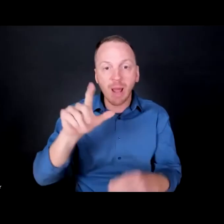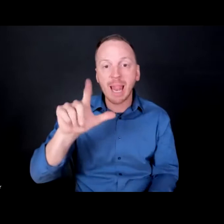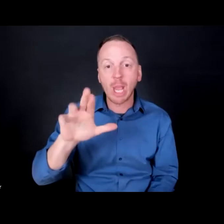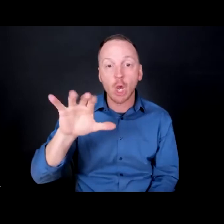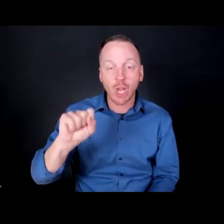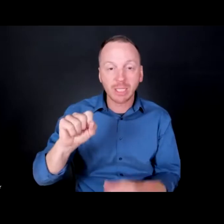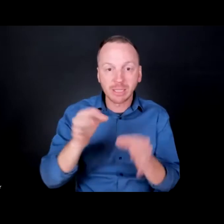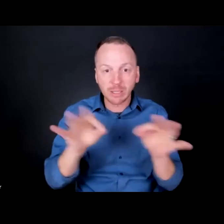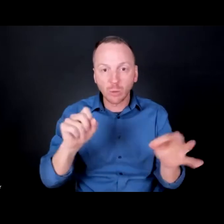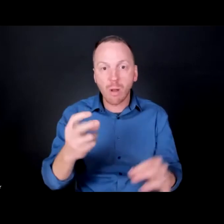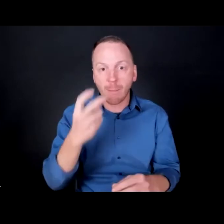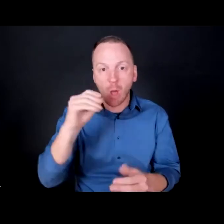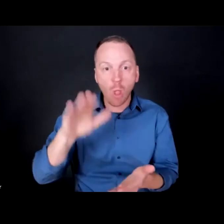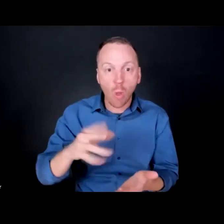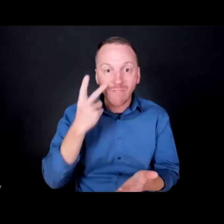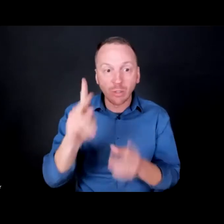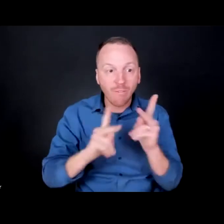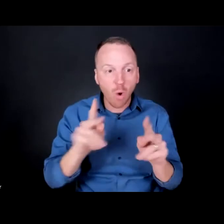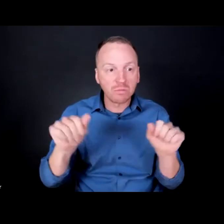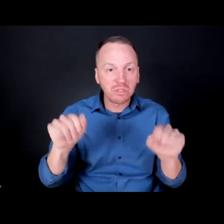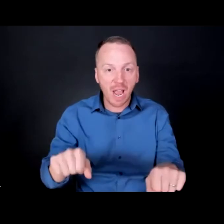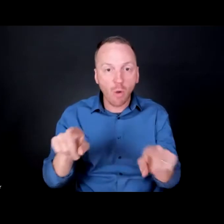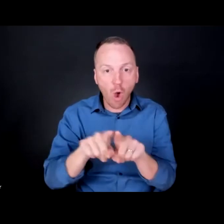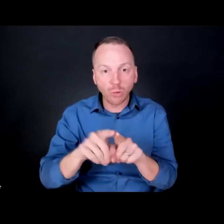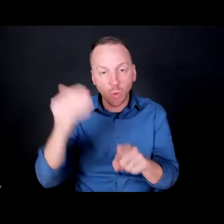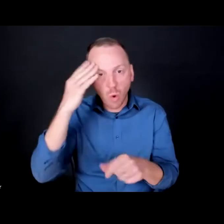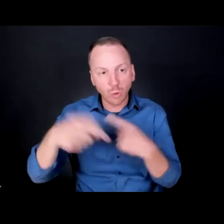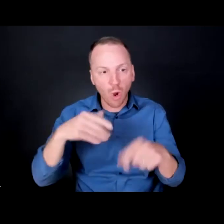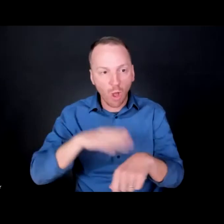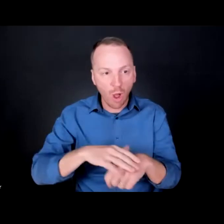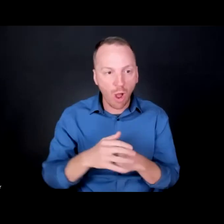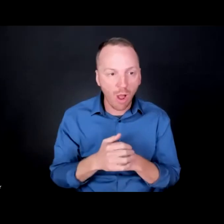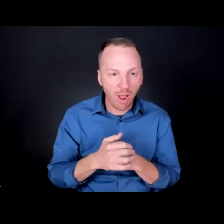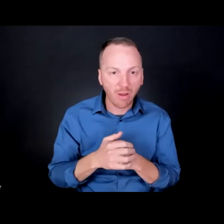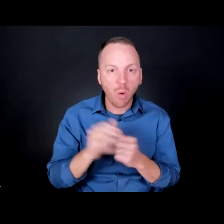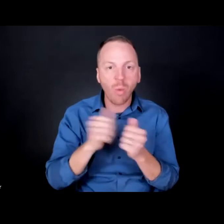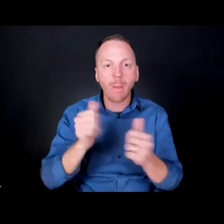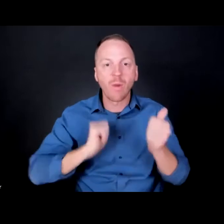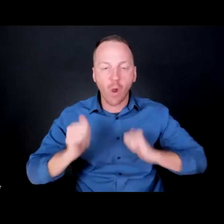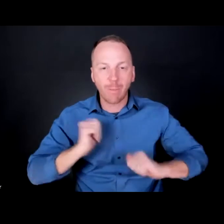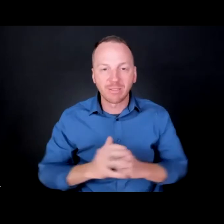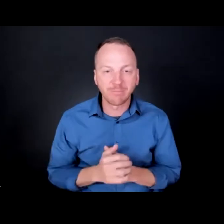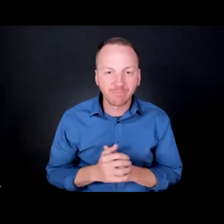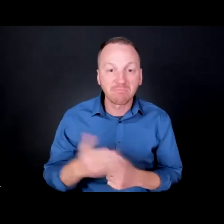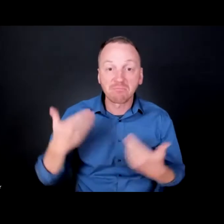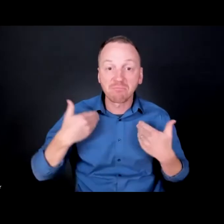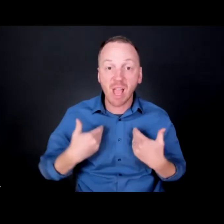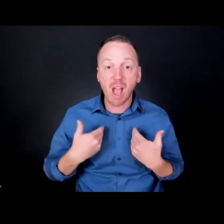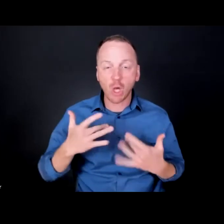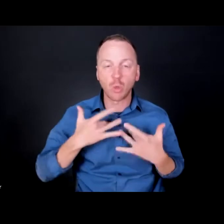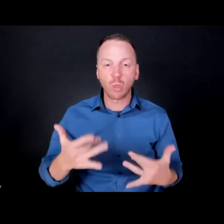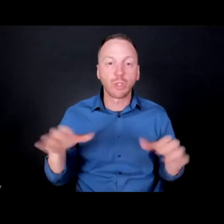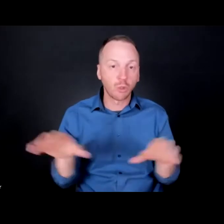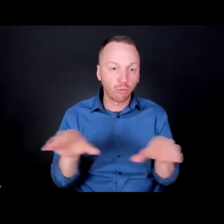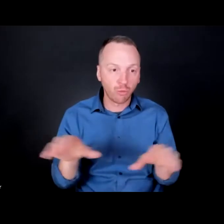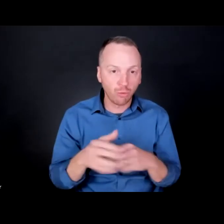so that blind and low vision folks could also know what was going on with the performance. I usually